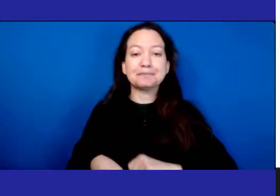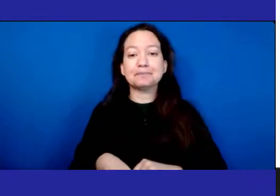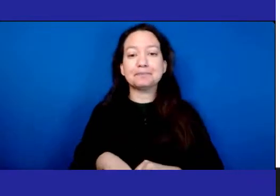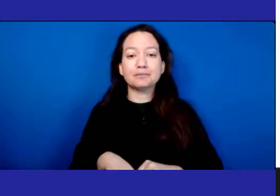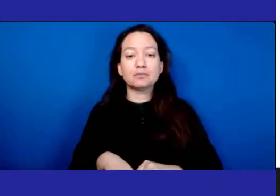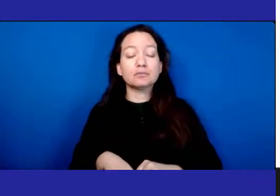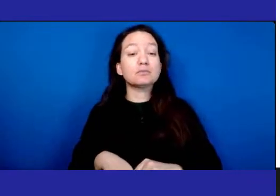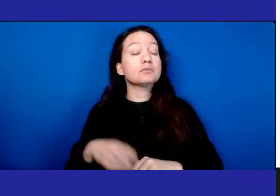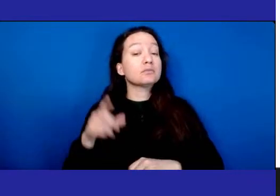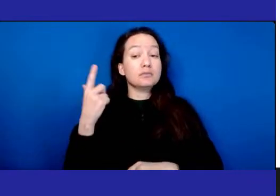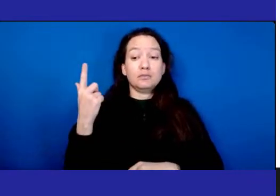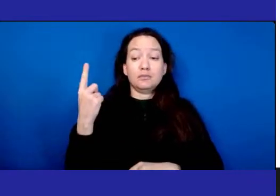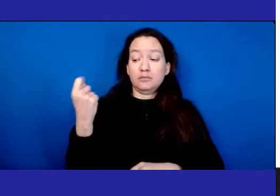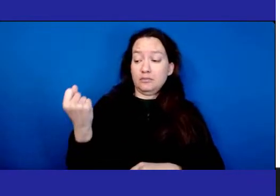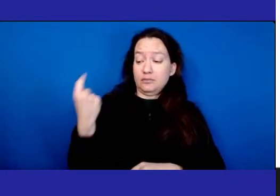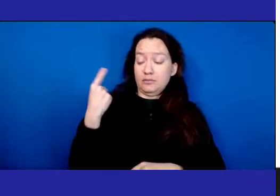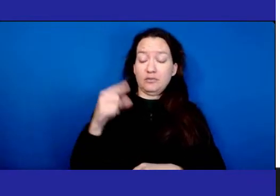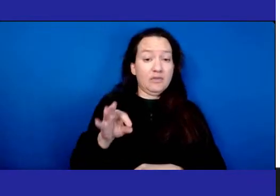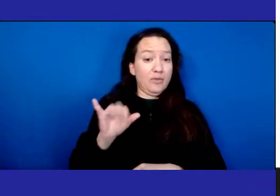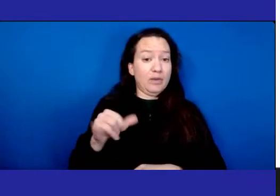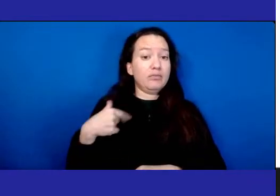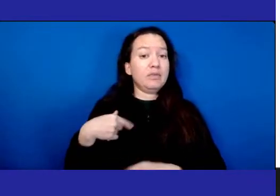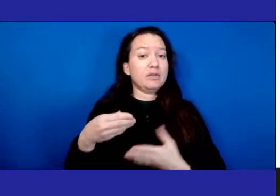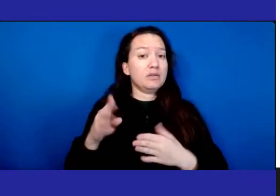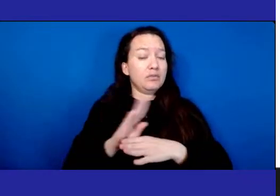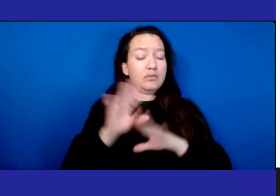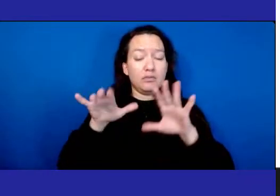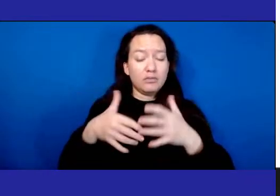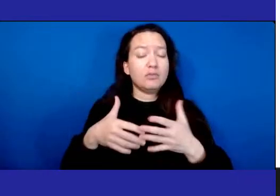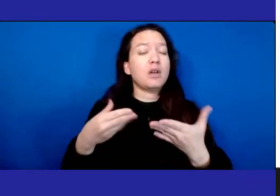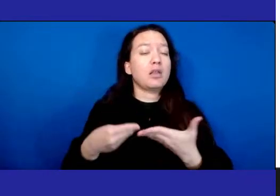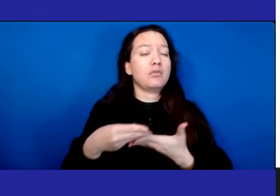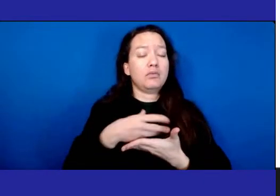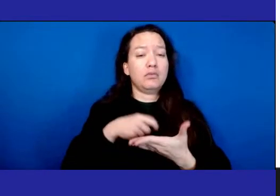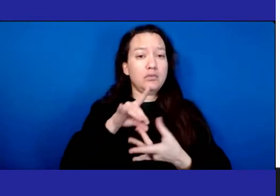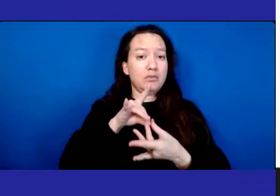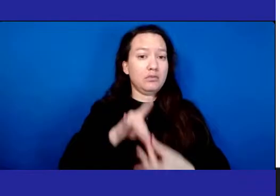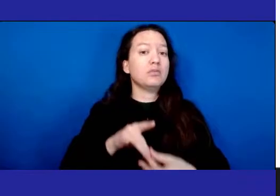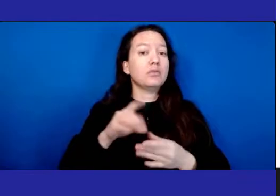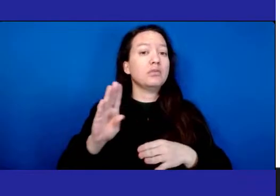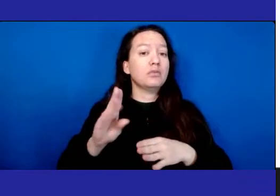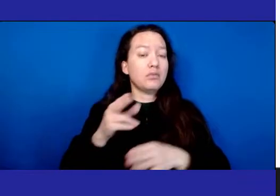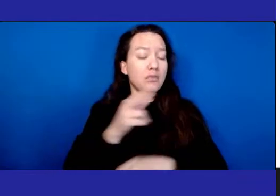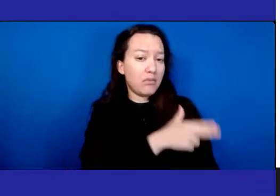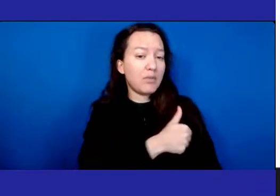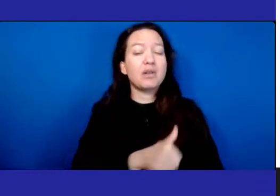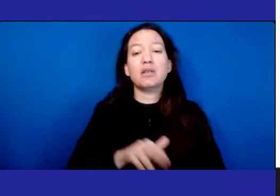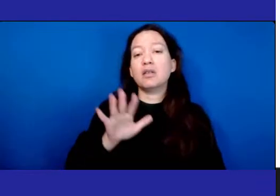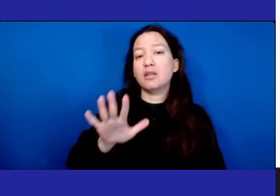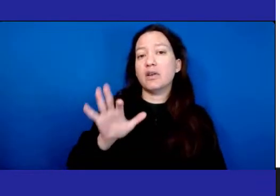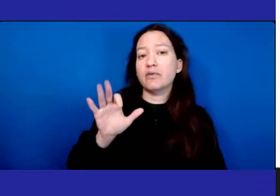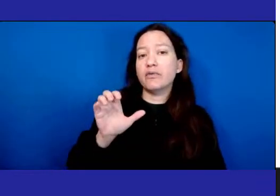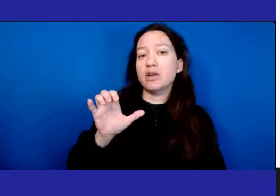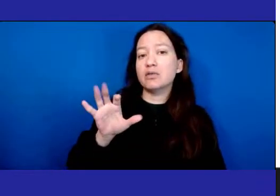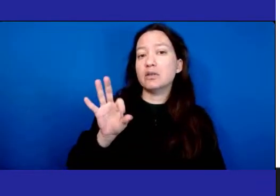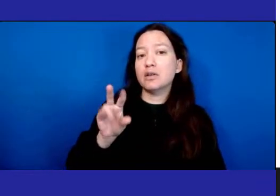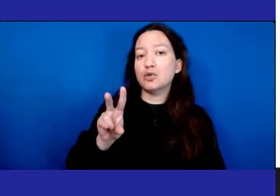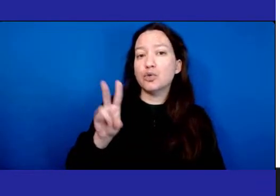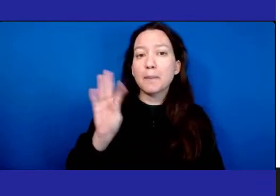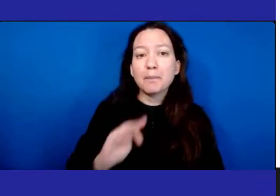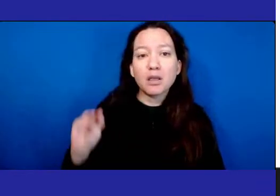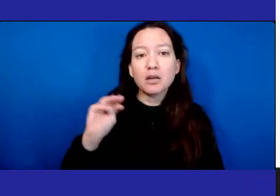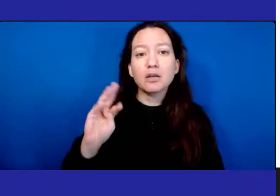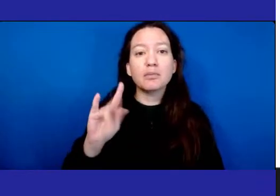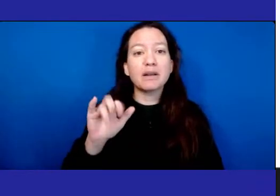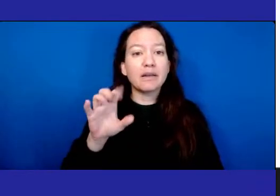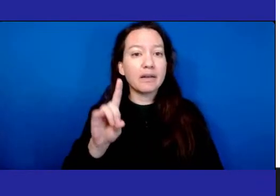fiscal year, this enterprise brought in a significant amount of revenue to our hospitals, $592 million, from both Medicaid and